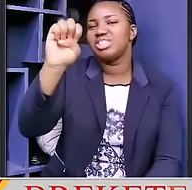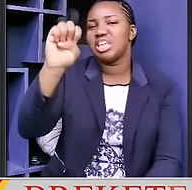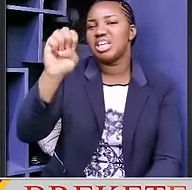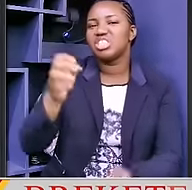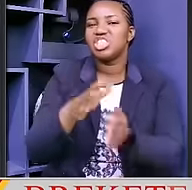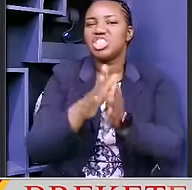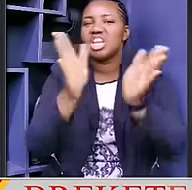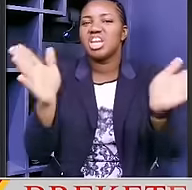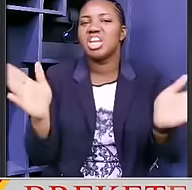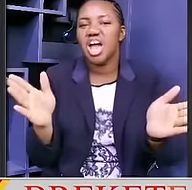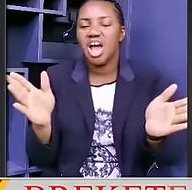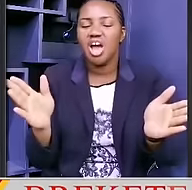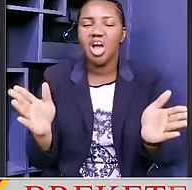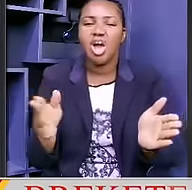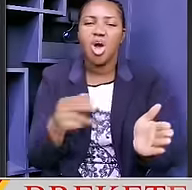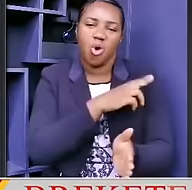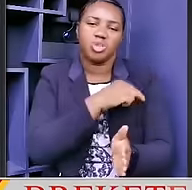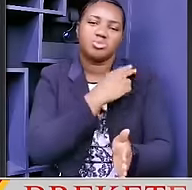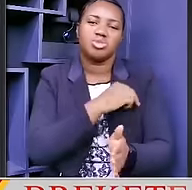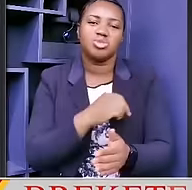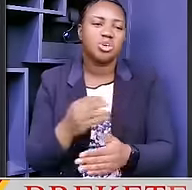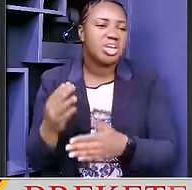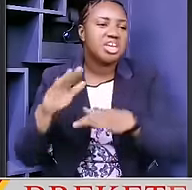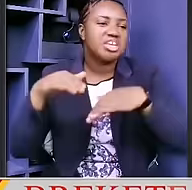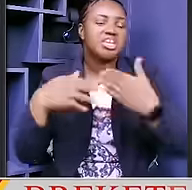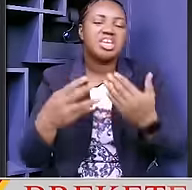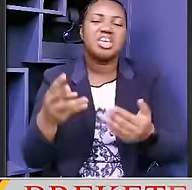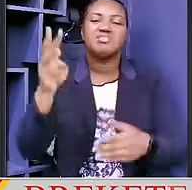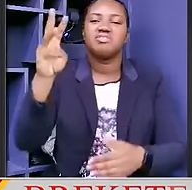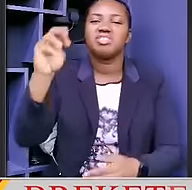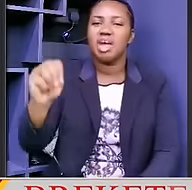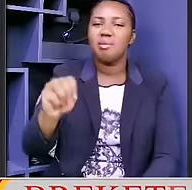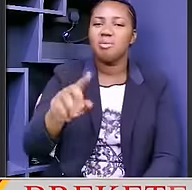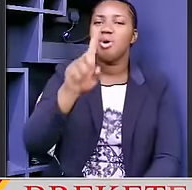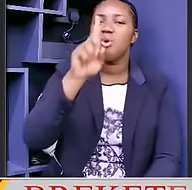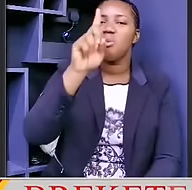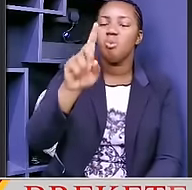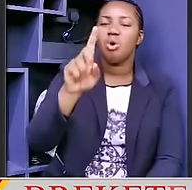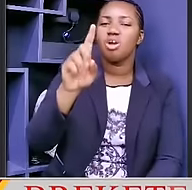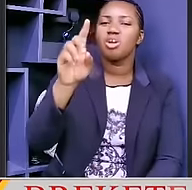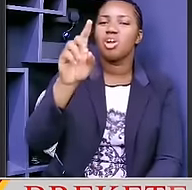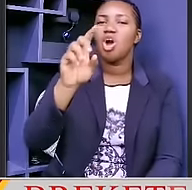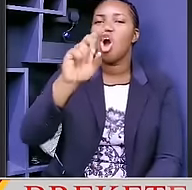101,000 give them. We don't add 49,000 on top.